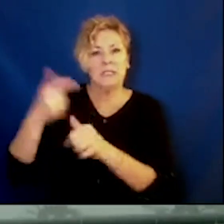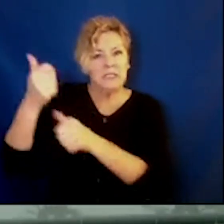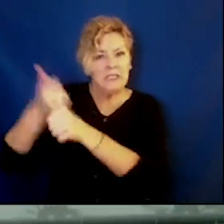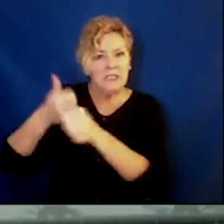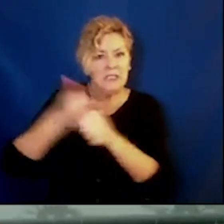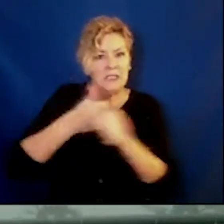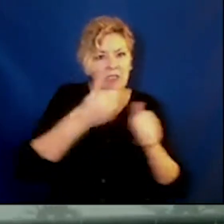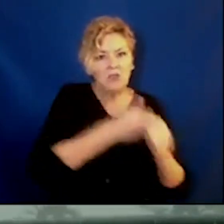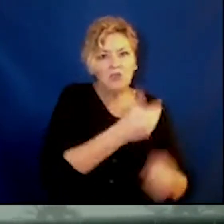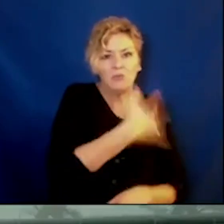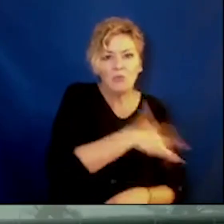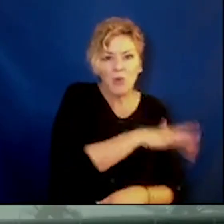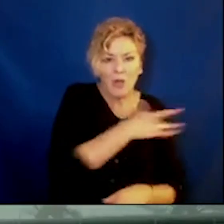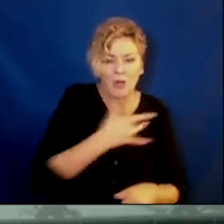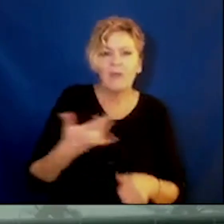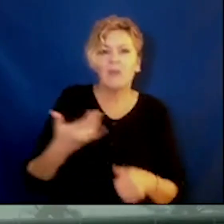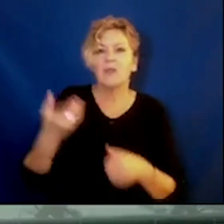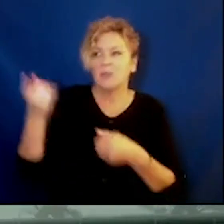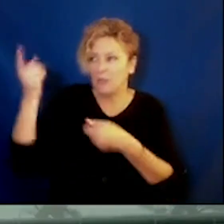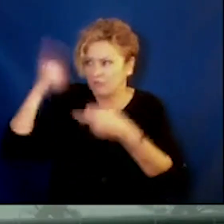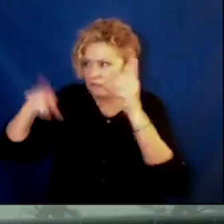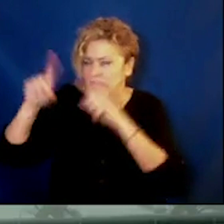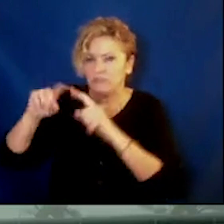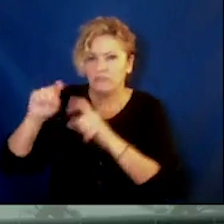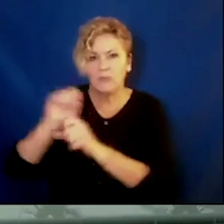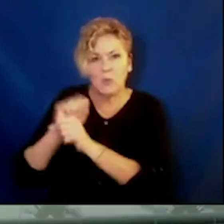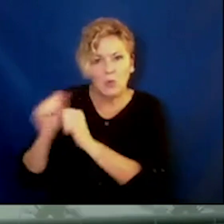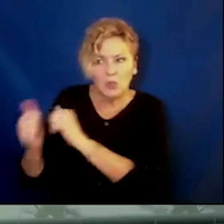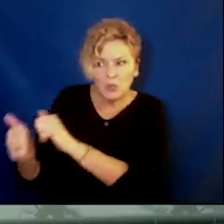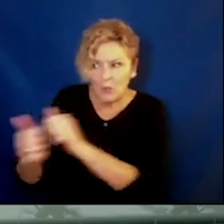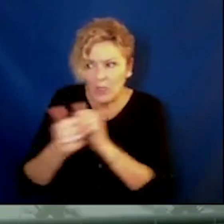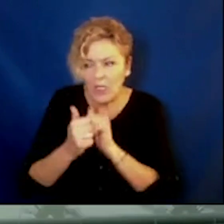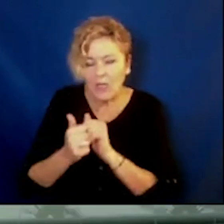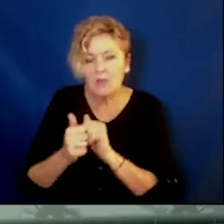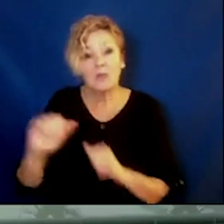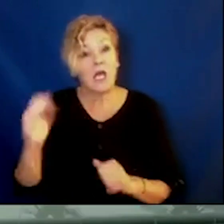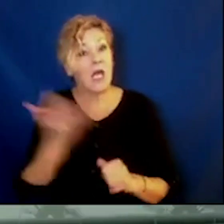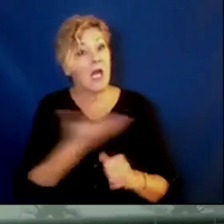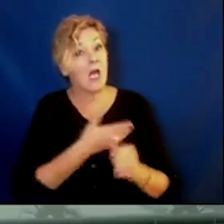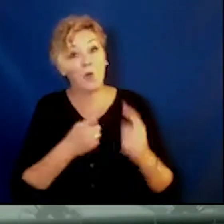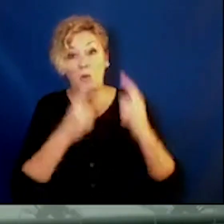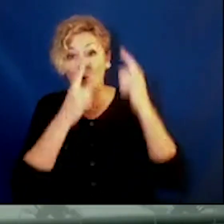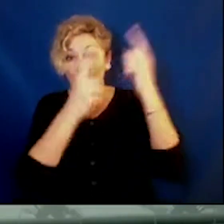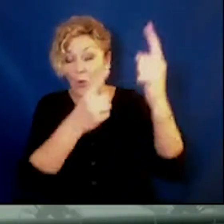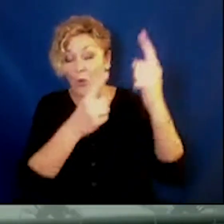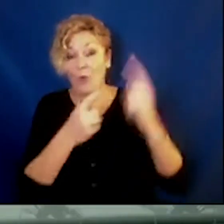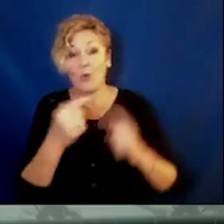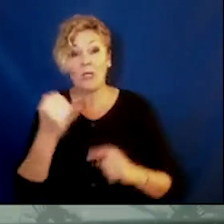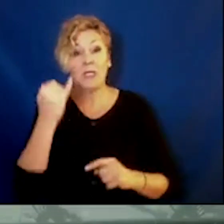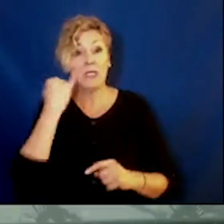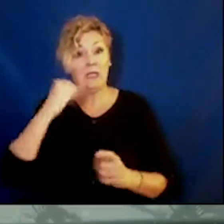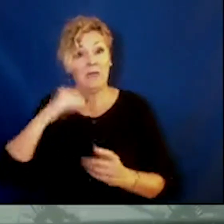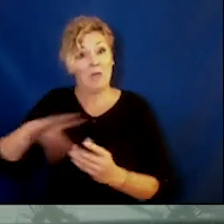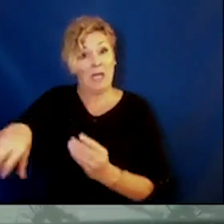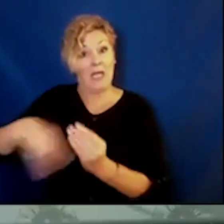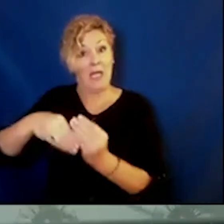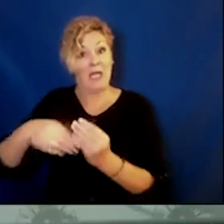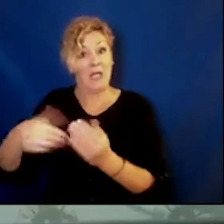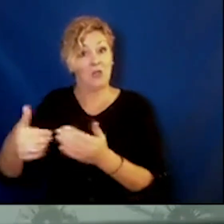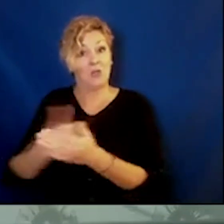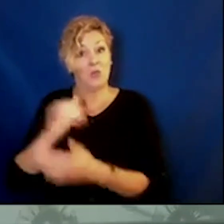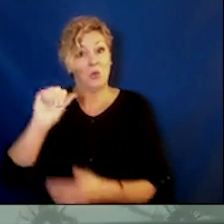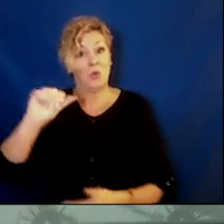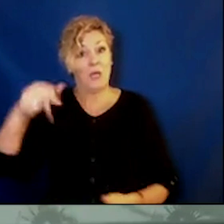as you'll know, Richard, we're obviously have done a lot of work,